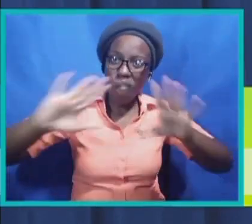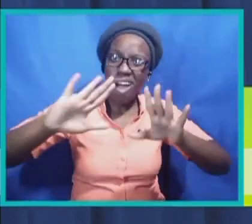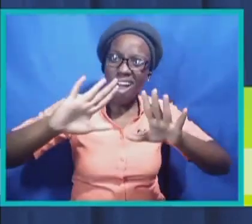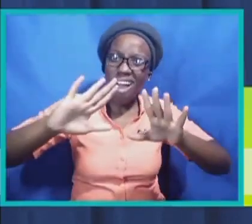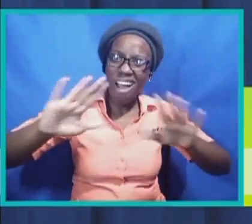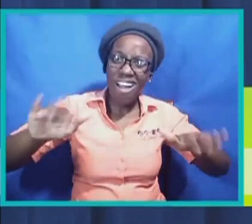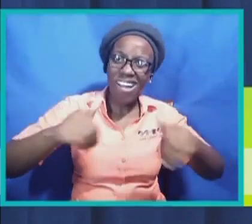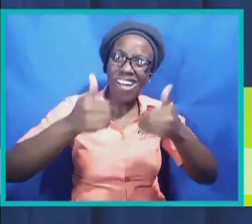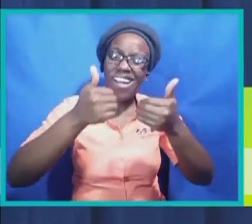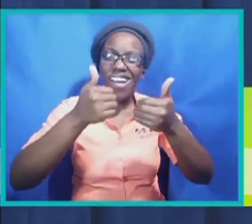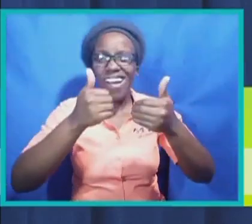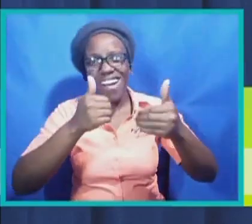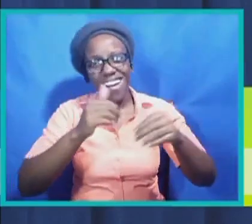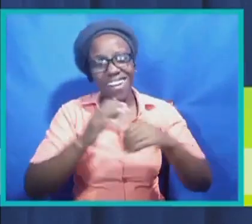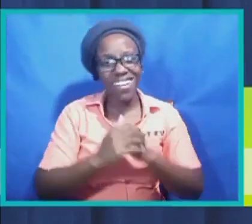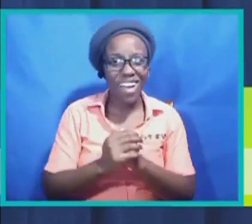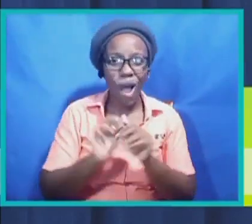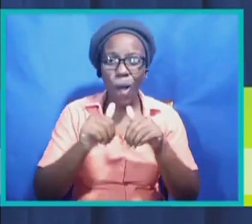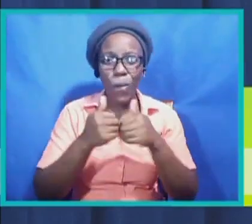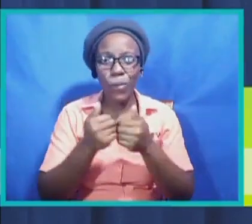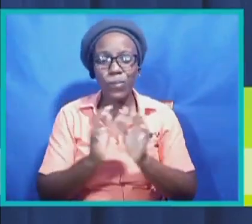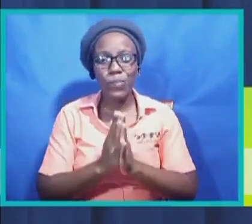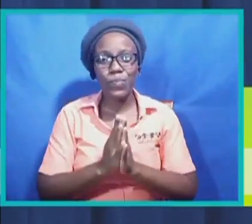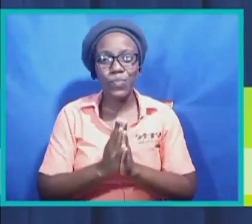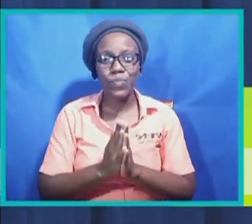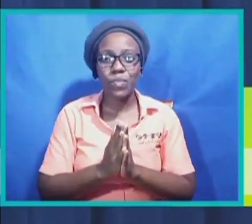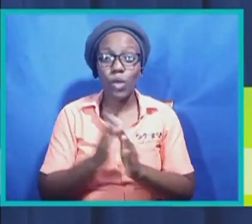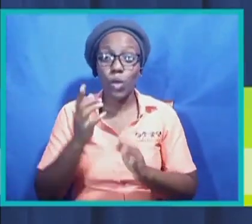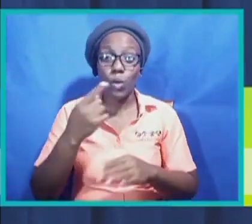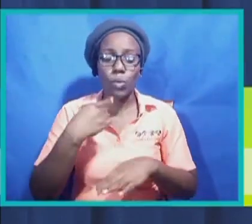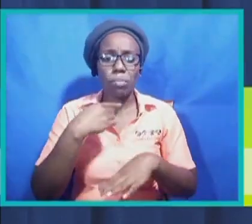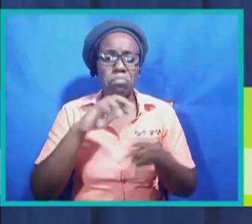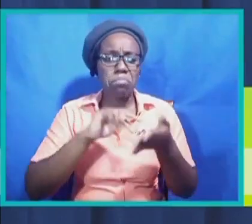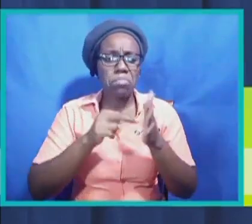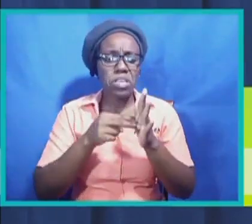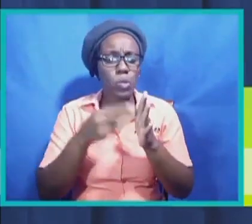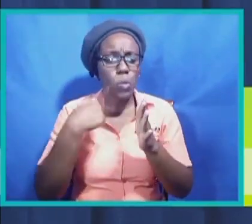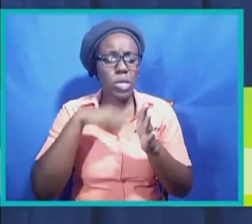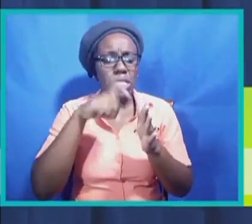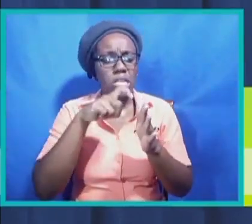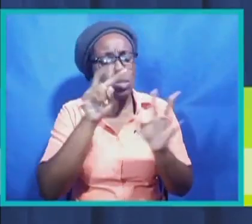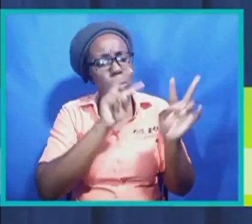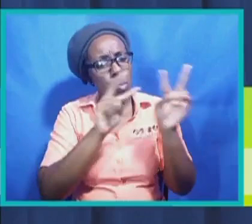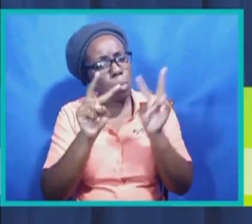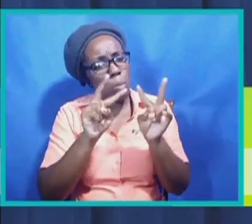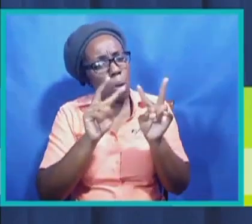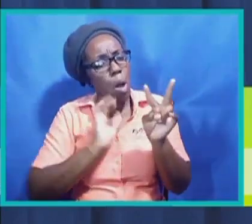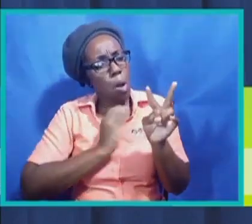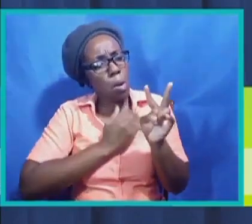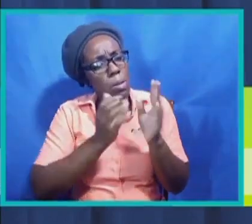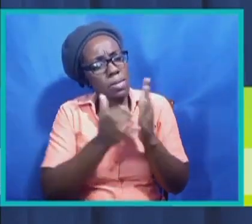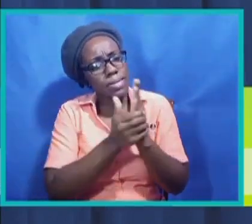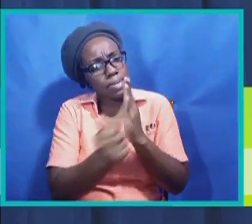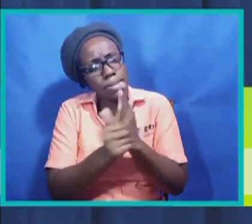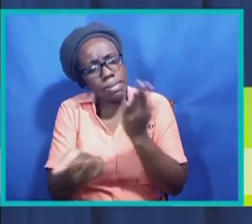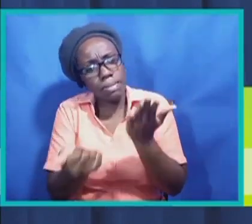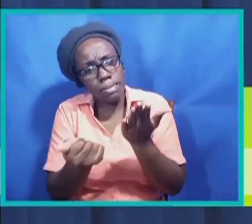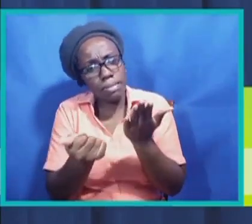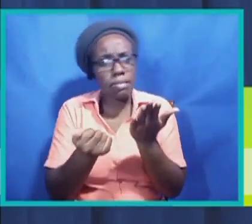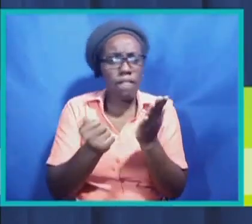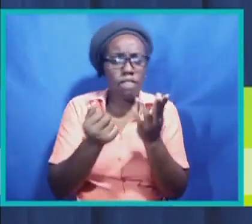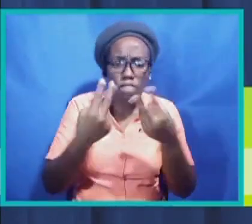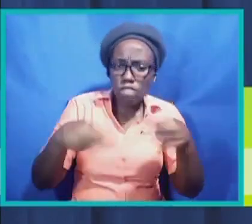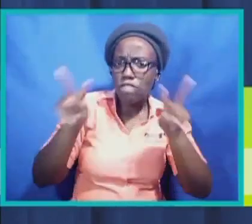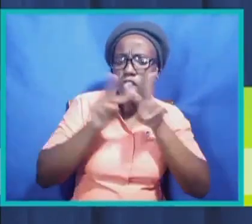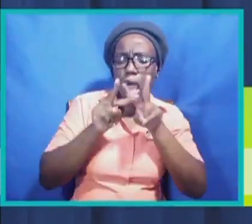the curriculum, we have to map out what are the skills, competencies, values, attitudes, behaviors